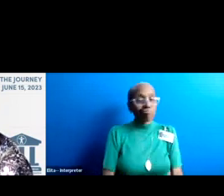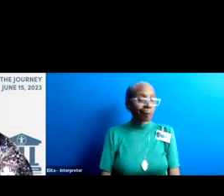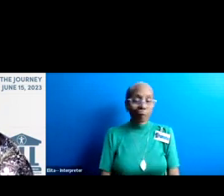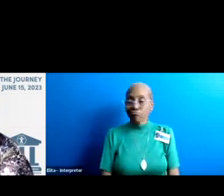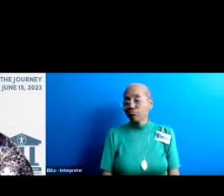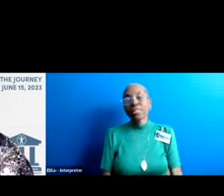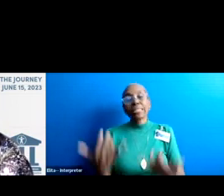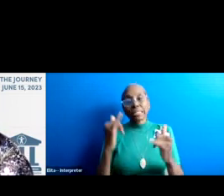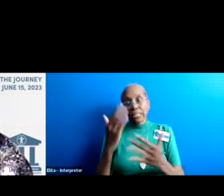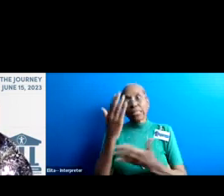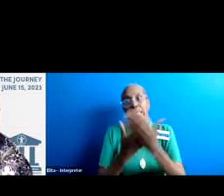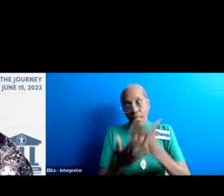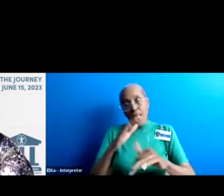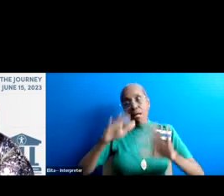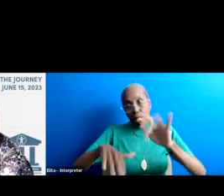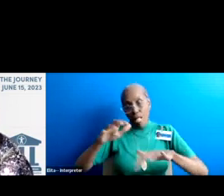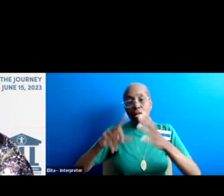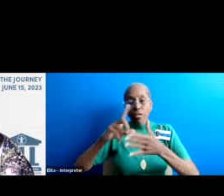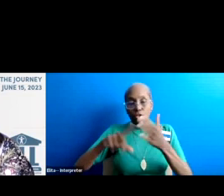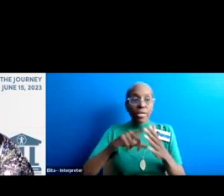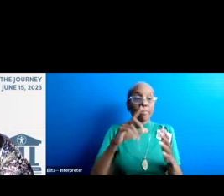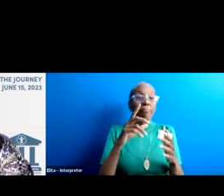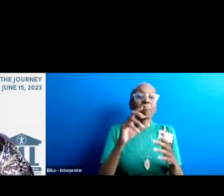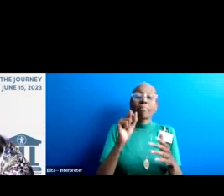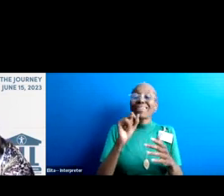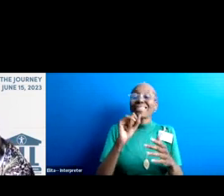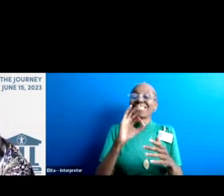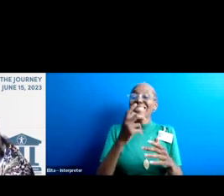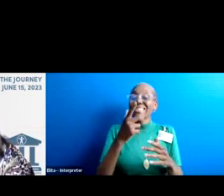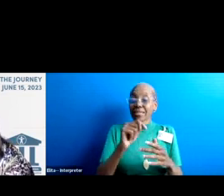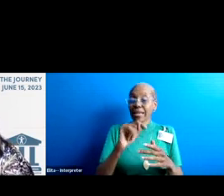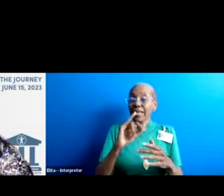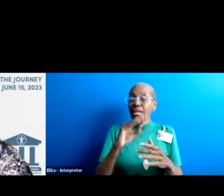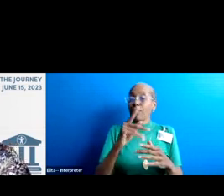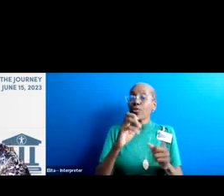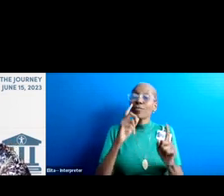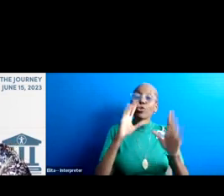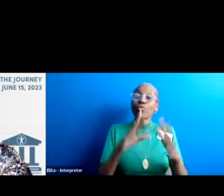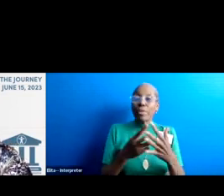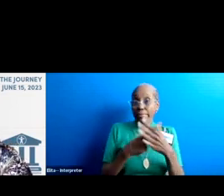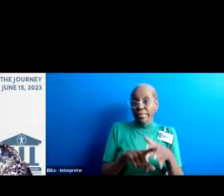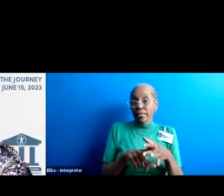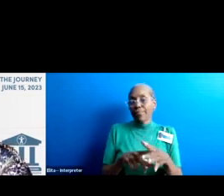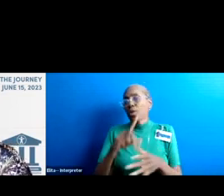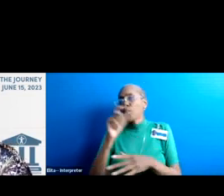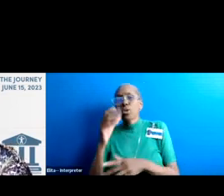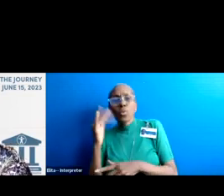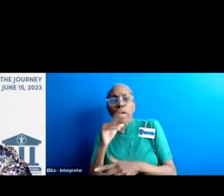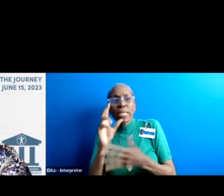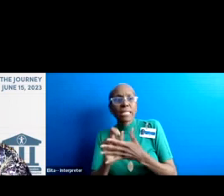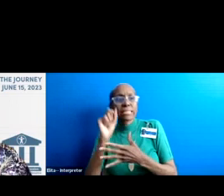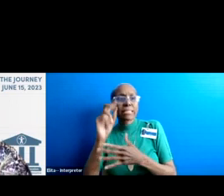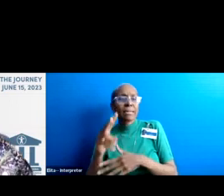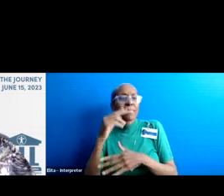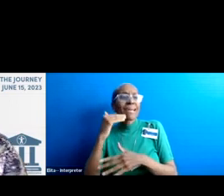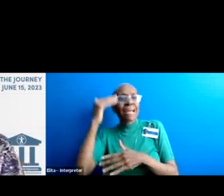still a lot of manual checks, but Siteimprove is a great jumping off point. And then a question, why wouldn't we skip a heading level? How